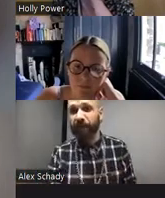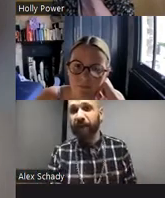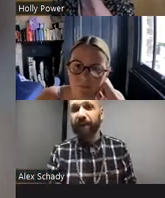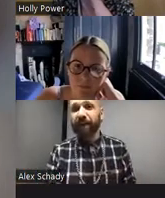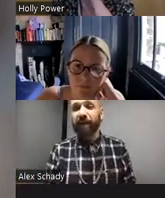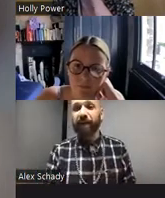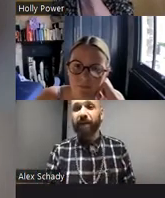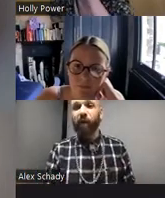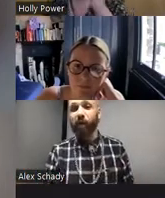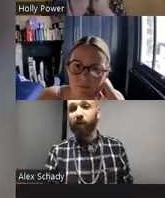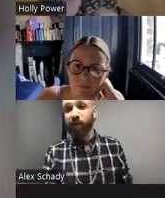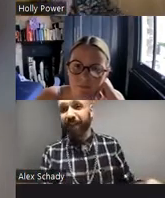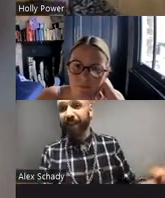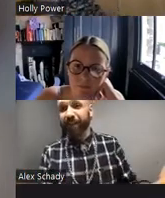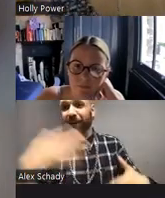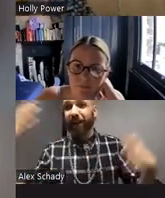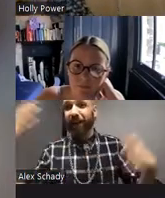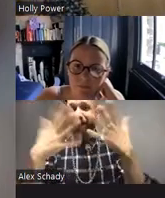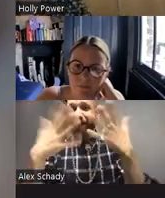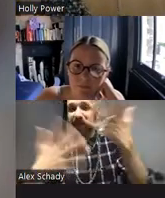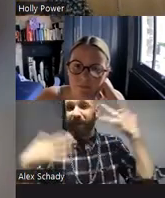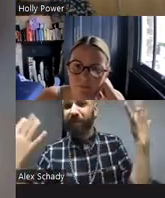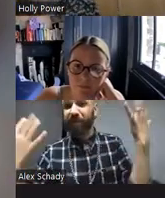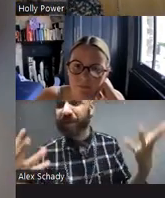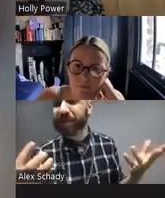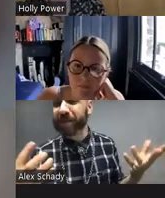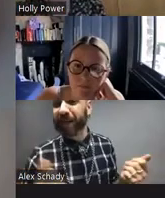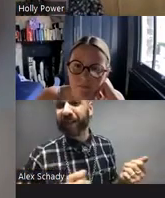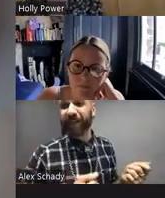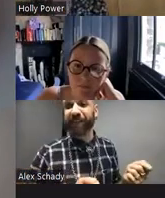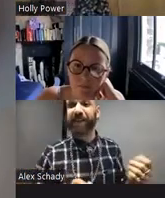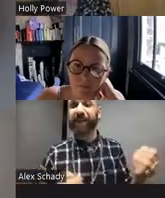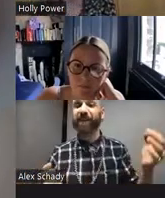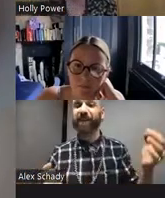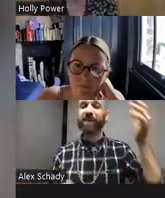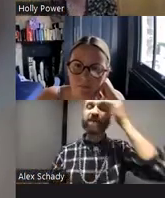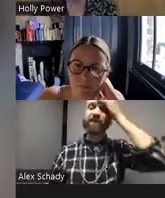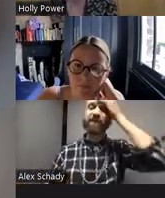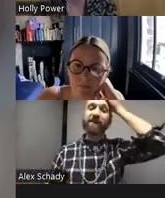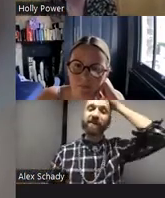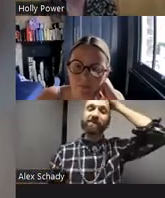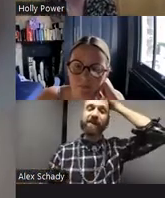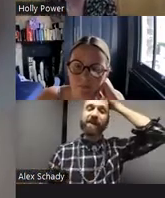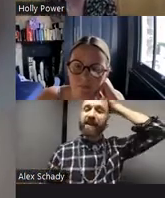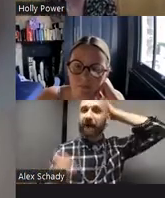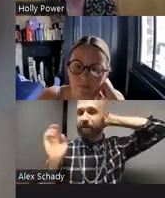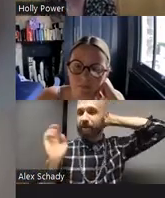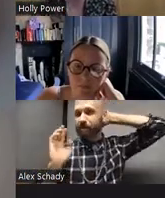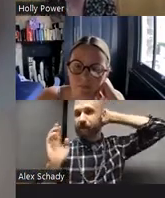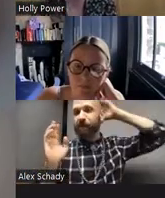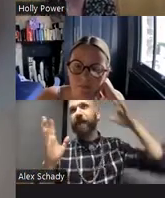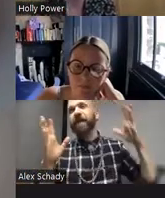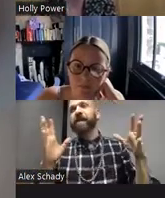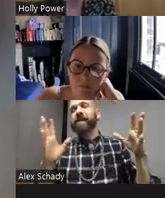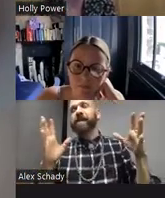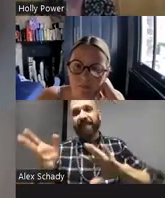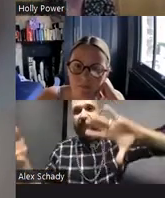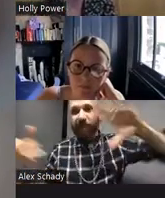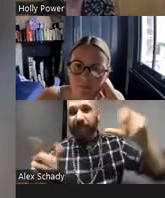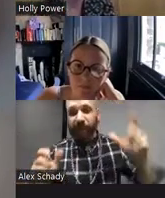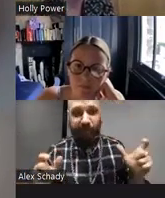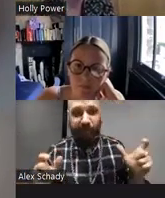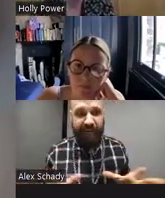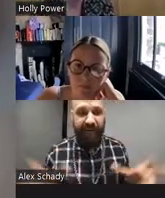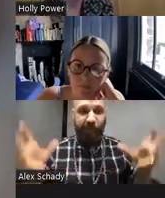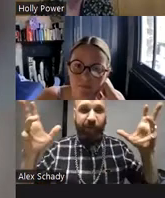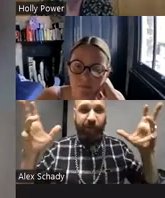sort of awful reality of life that was sort of permanently behind the glass of the Zoom camera. As I said